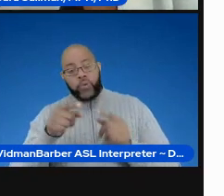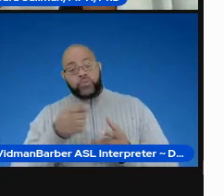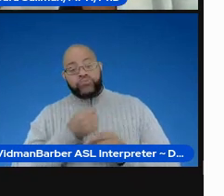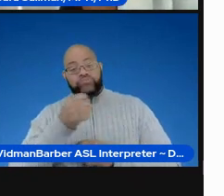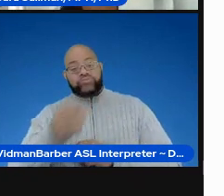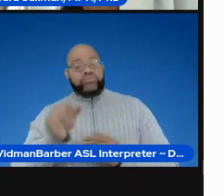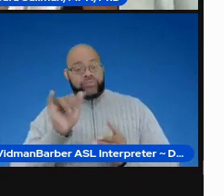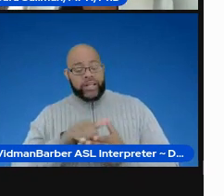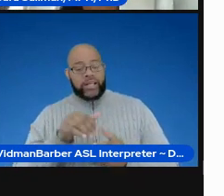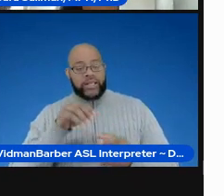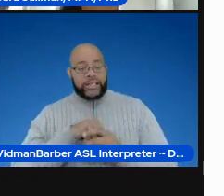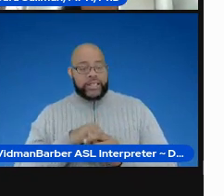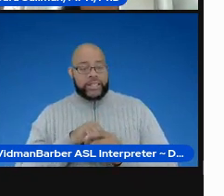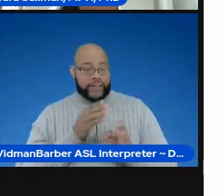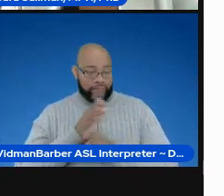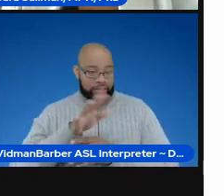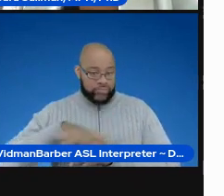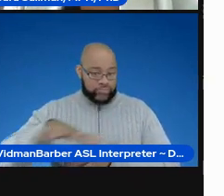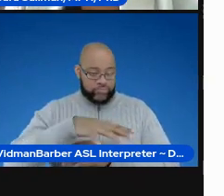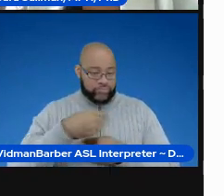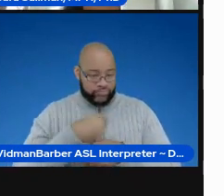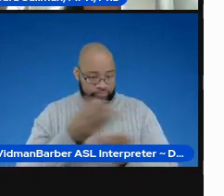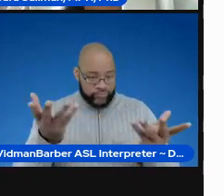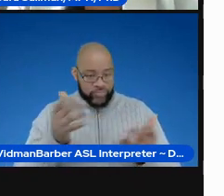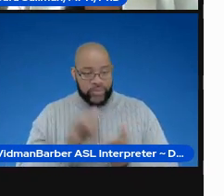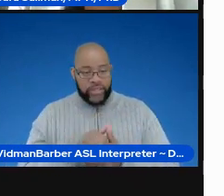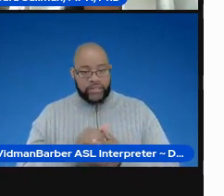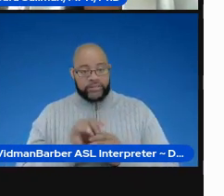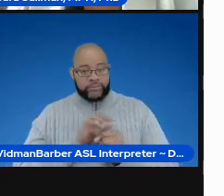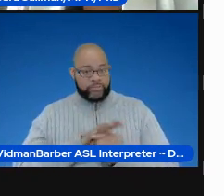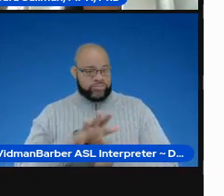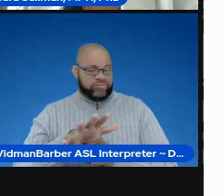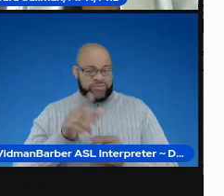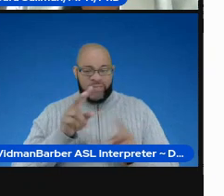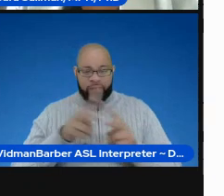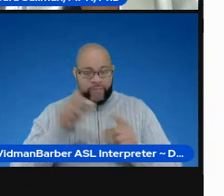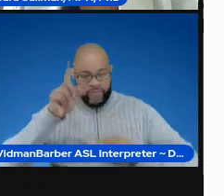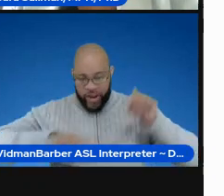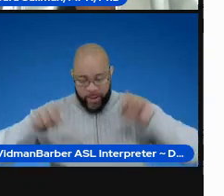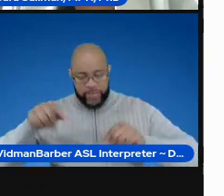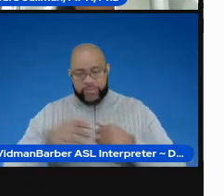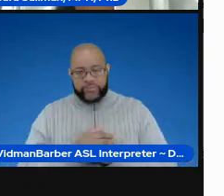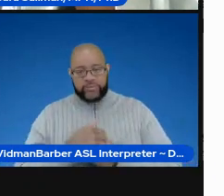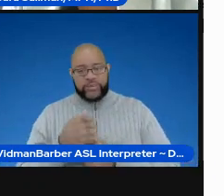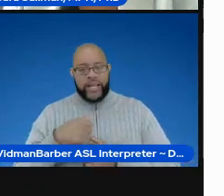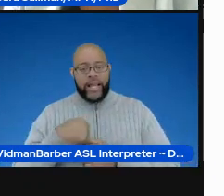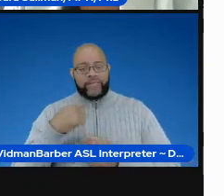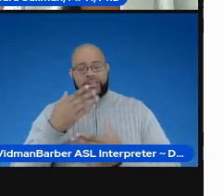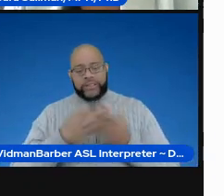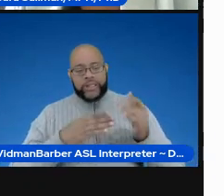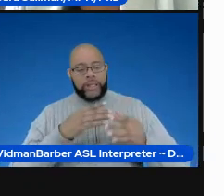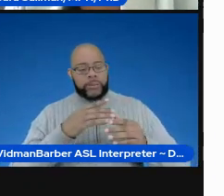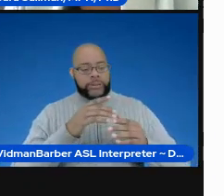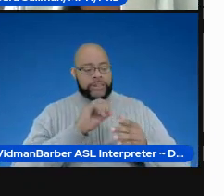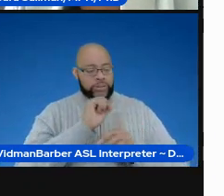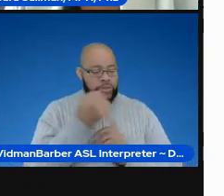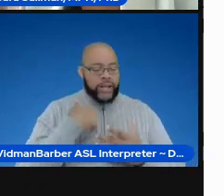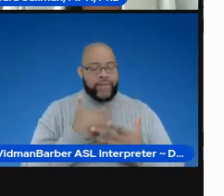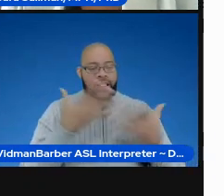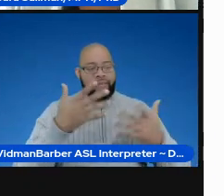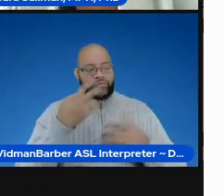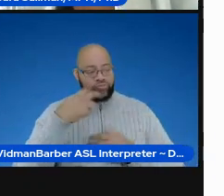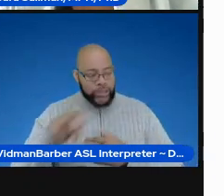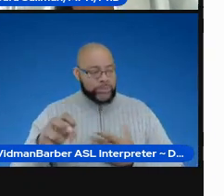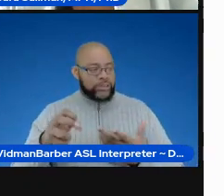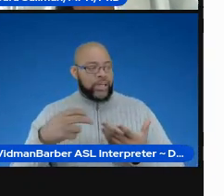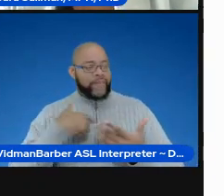them in the field, where the prevalence is very variable. So we had seasons where there was a lot of transmission and seasons